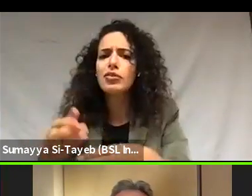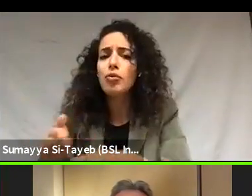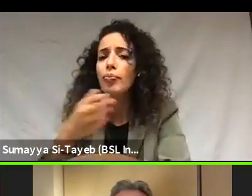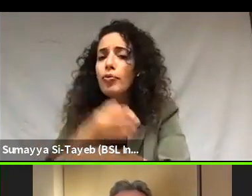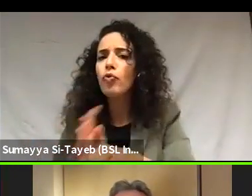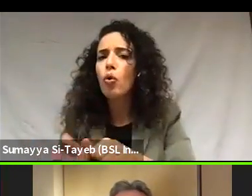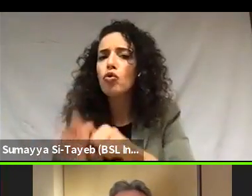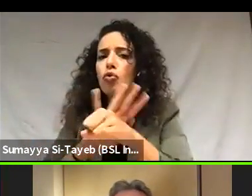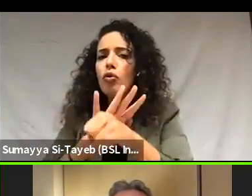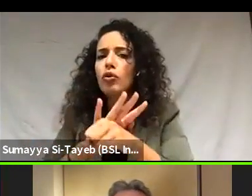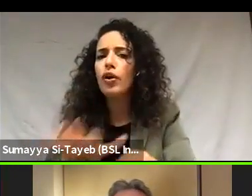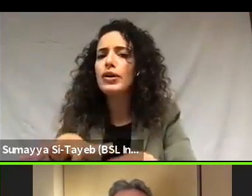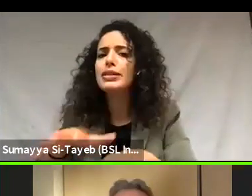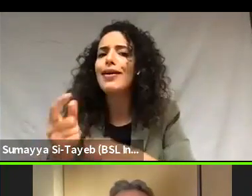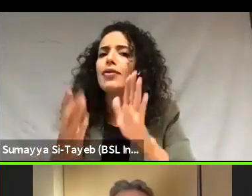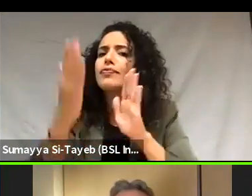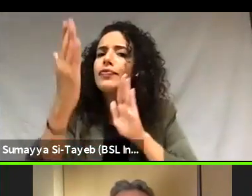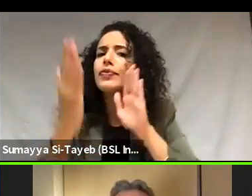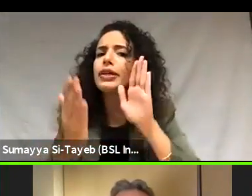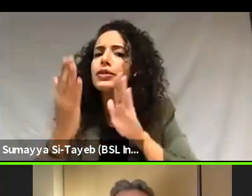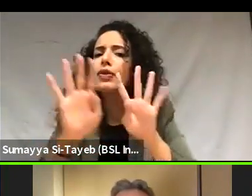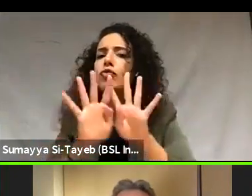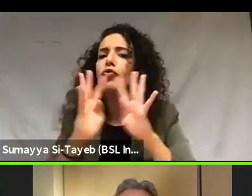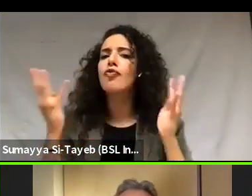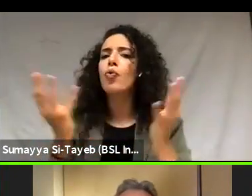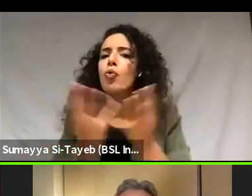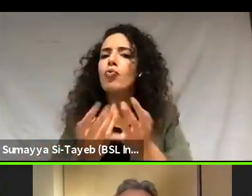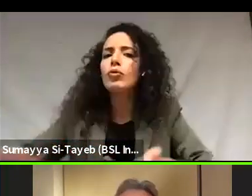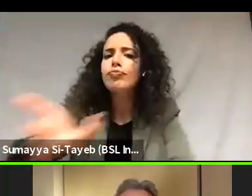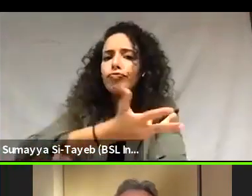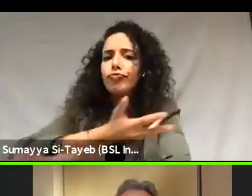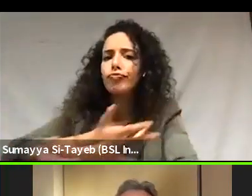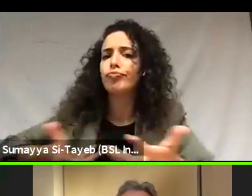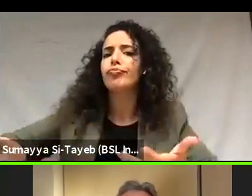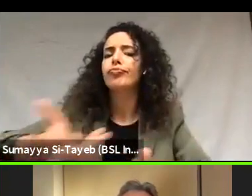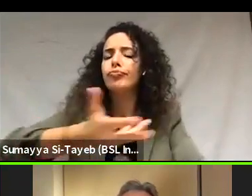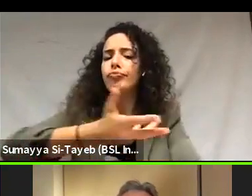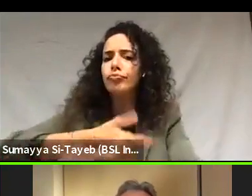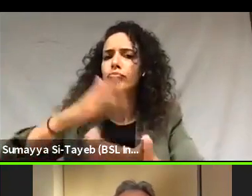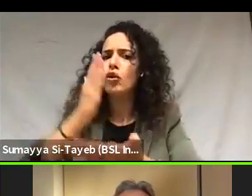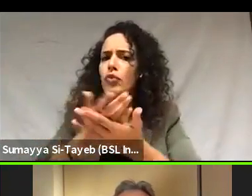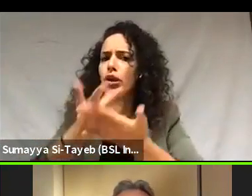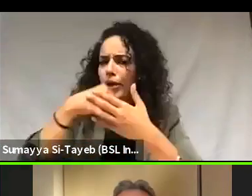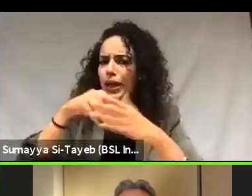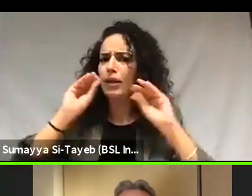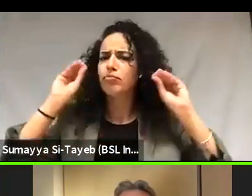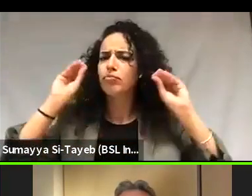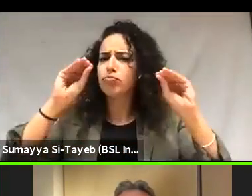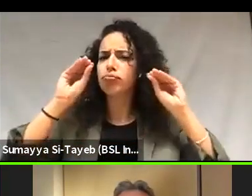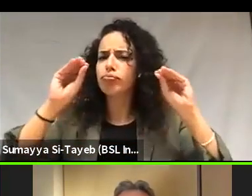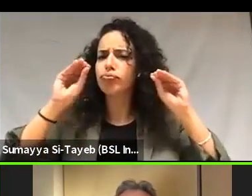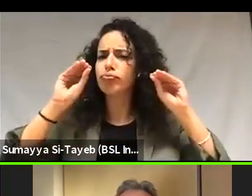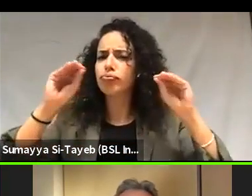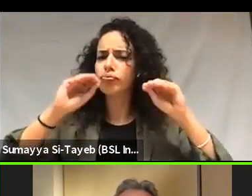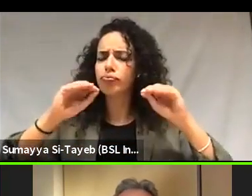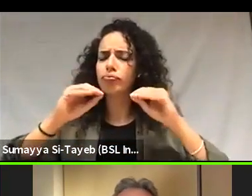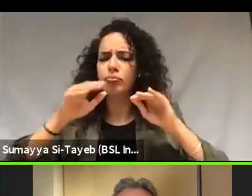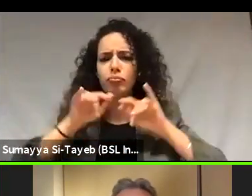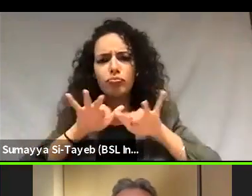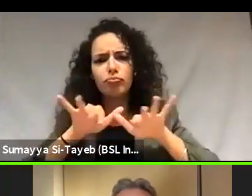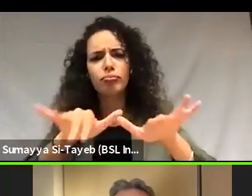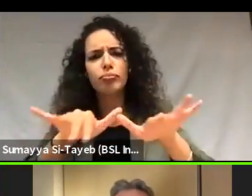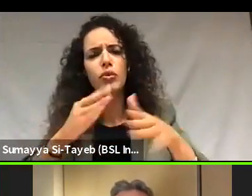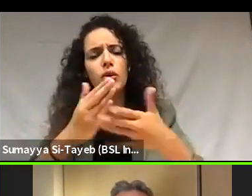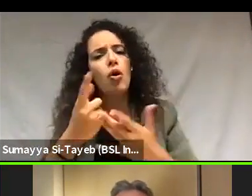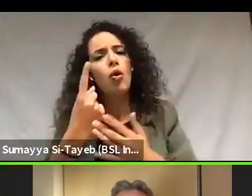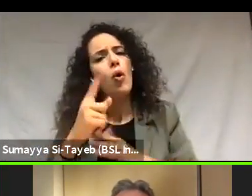holding face-to-face forums on this to really educate us about it. I think one of the difficulties with far-right extremism,